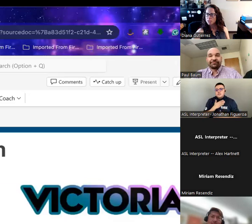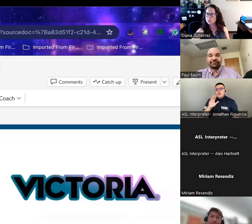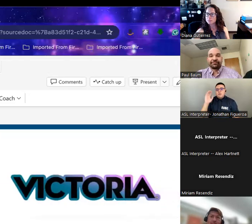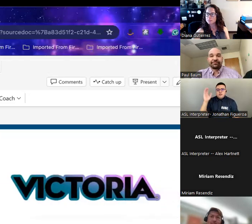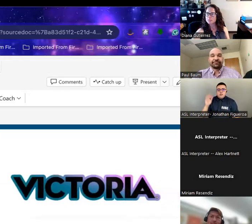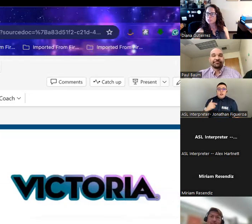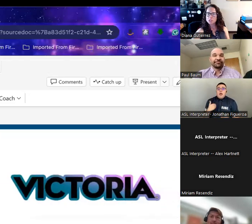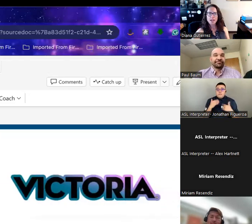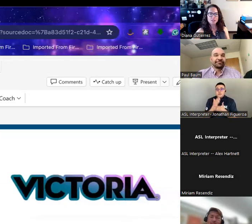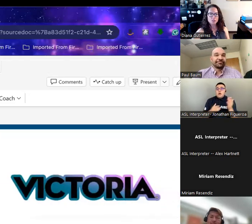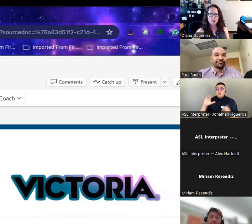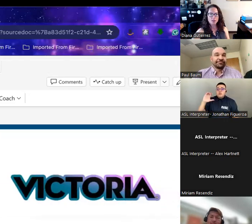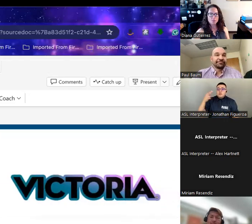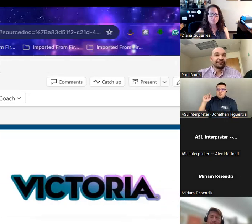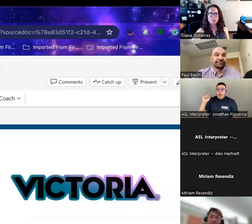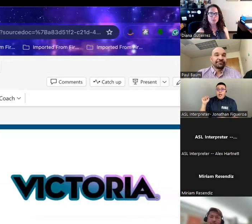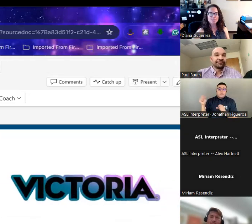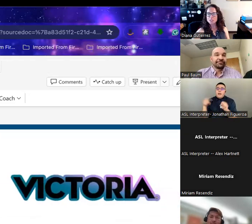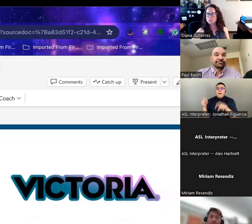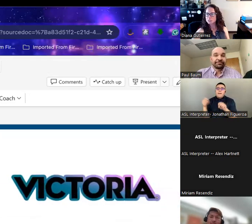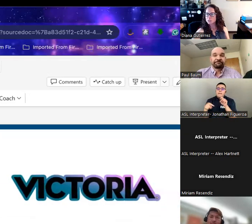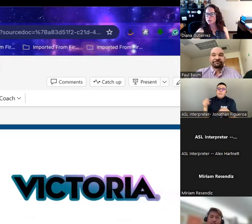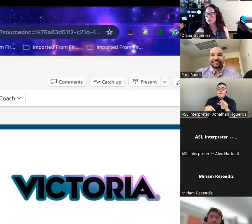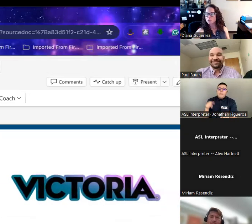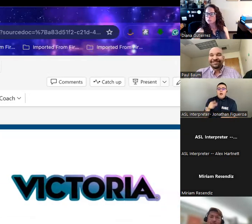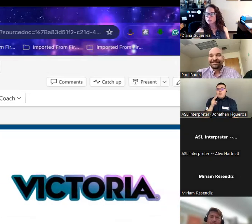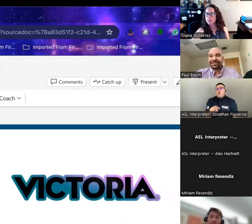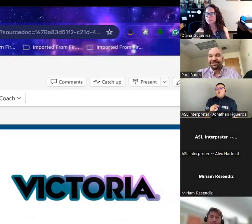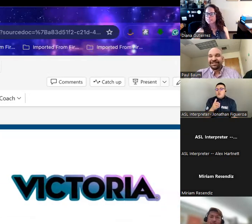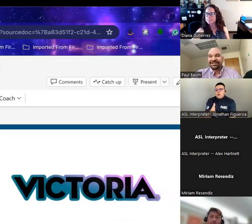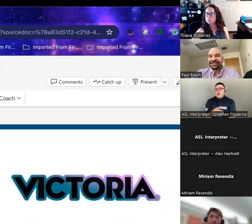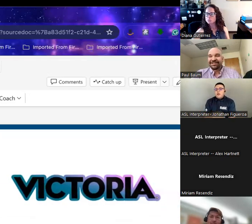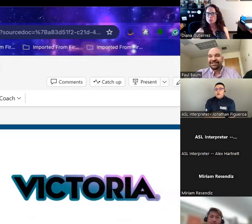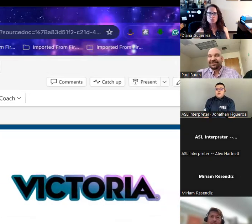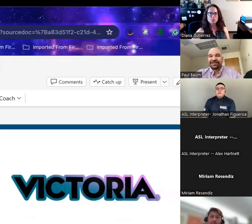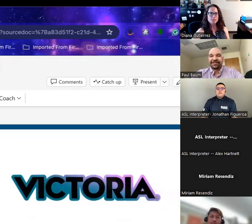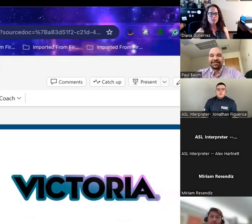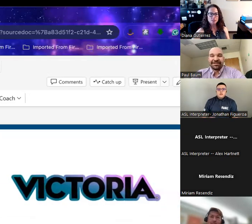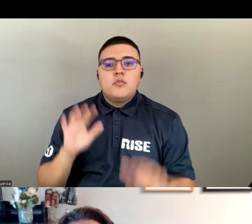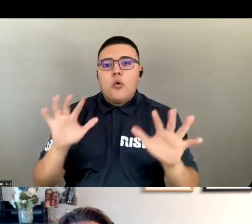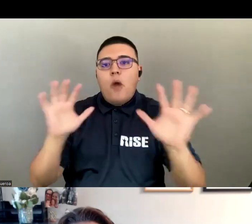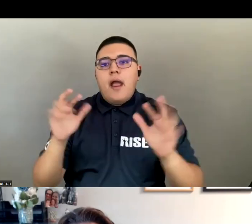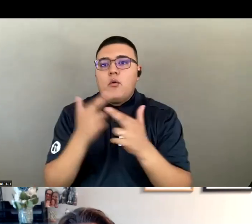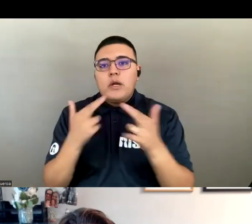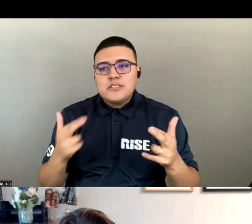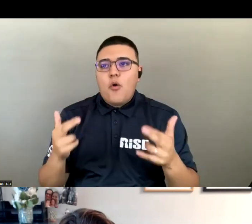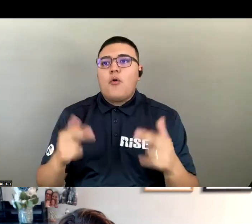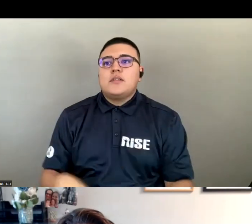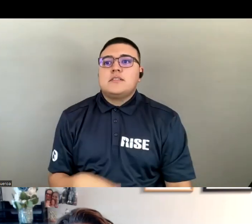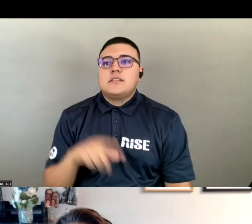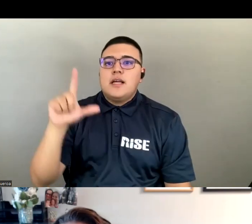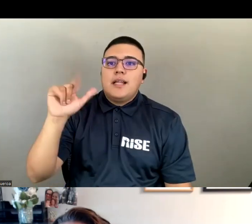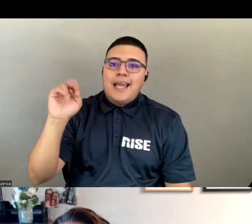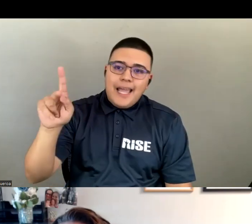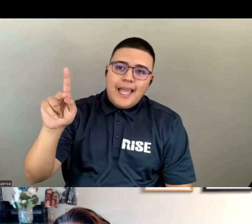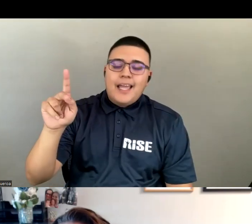some chatter in the chat throughout your presentation, so folks have been adding in some great resources and the links to some of the things that you